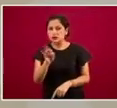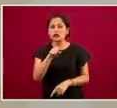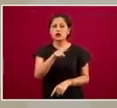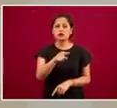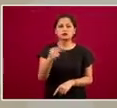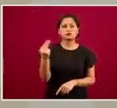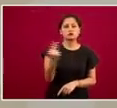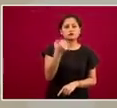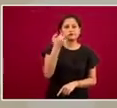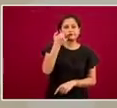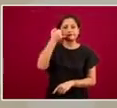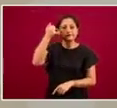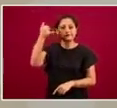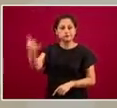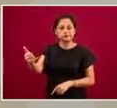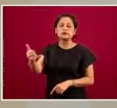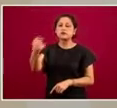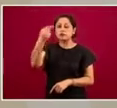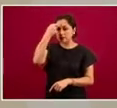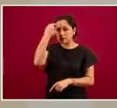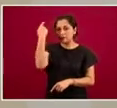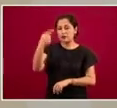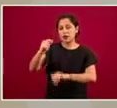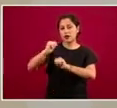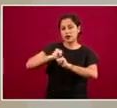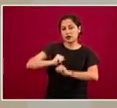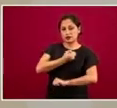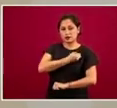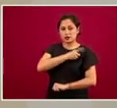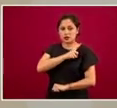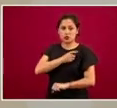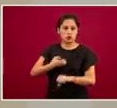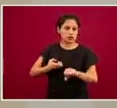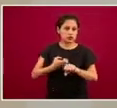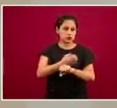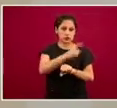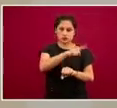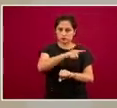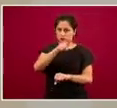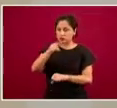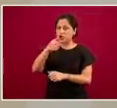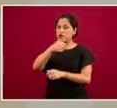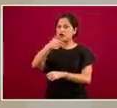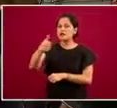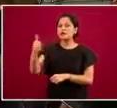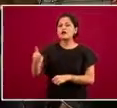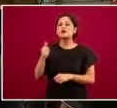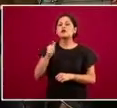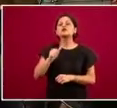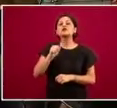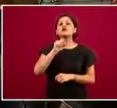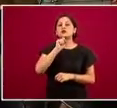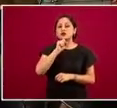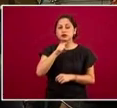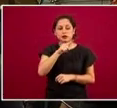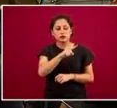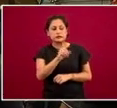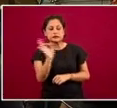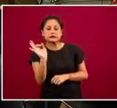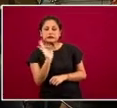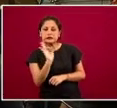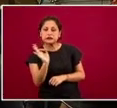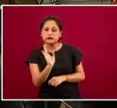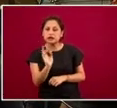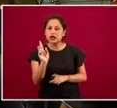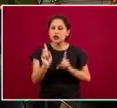they know the specific protocols to communicate and to reach the health authorities in the region,